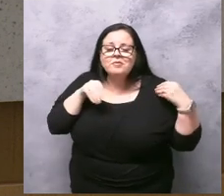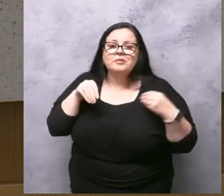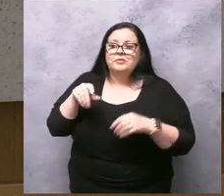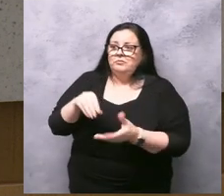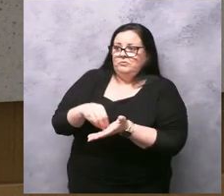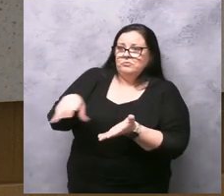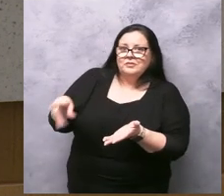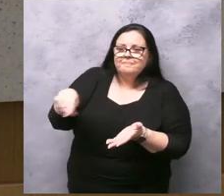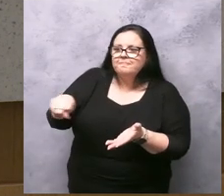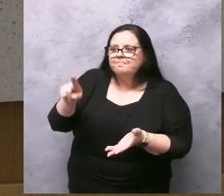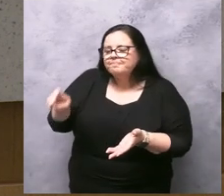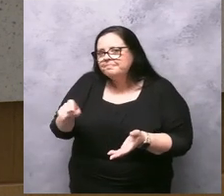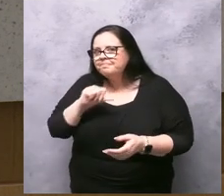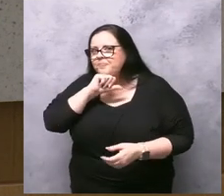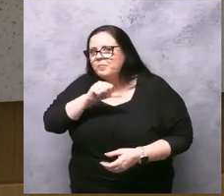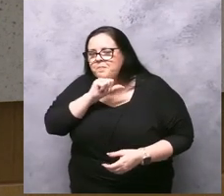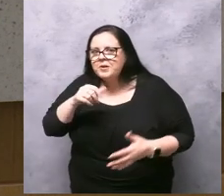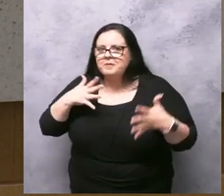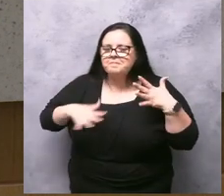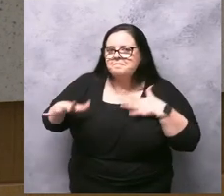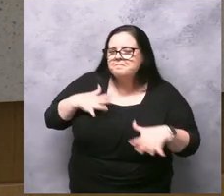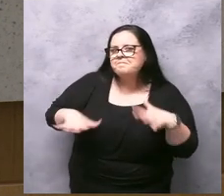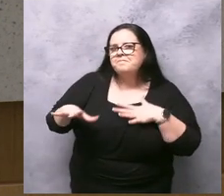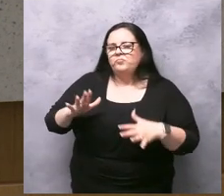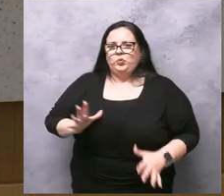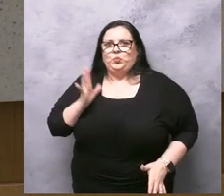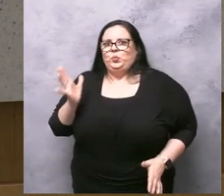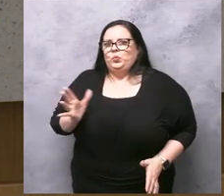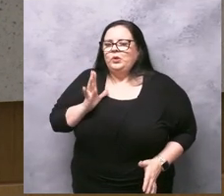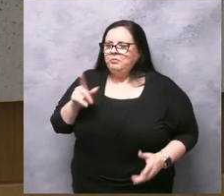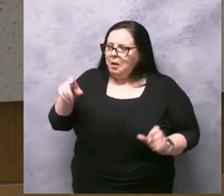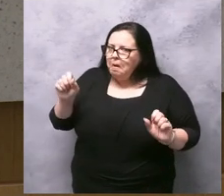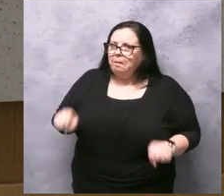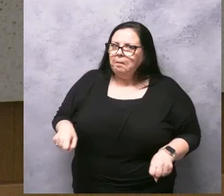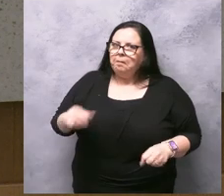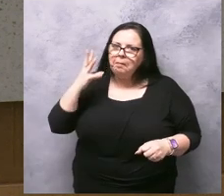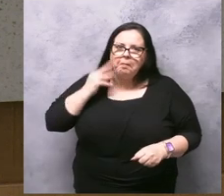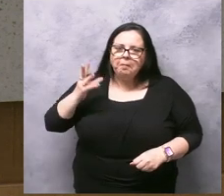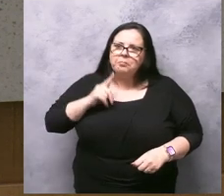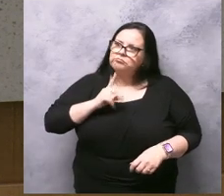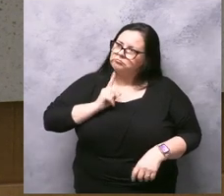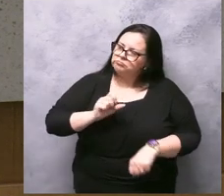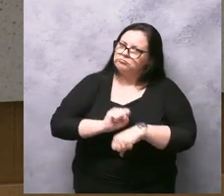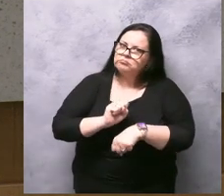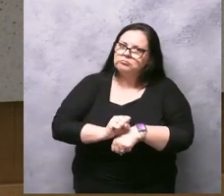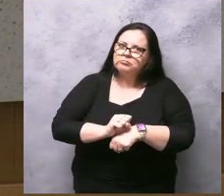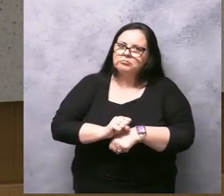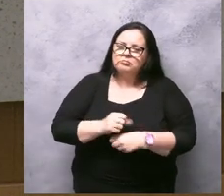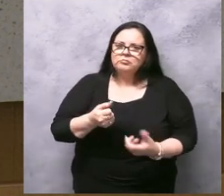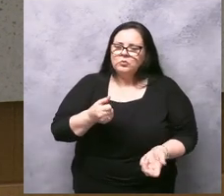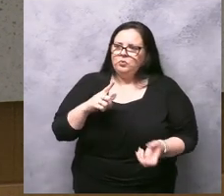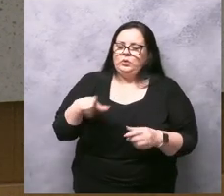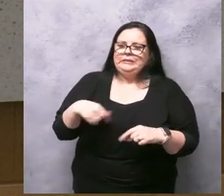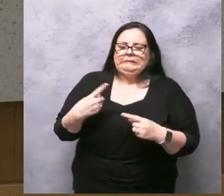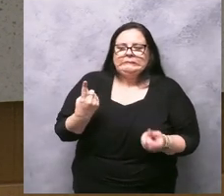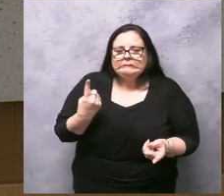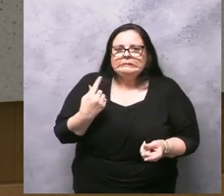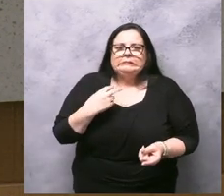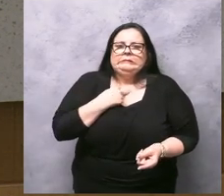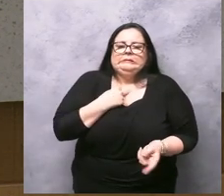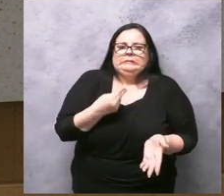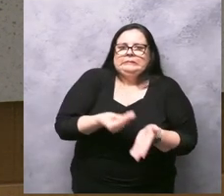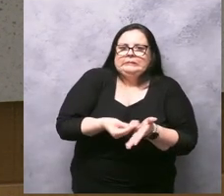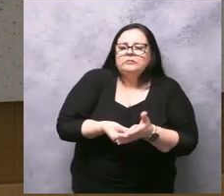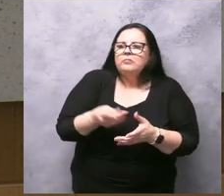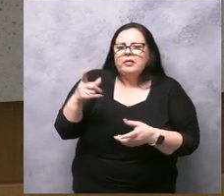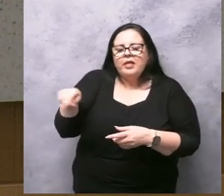really needed prom gear could walk in there and have a real retail experience when they couldn't afford to go out and do that. And these folks